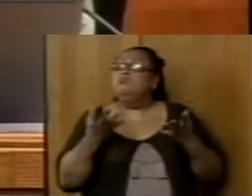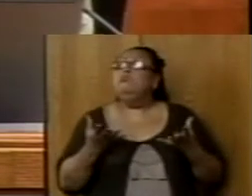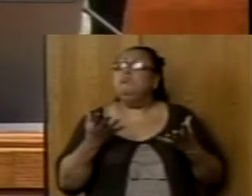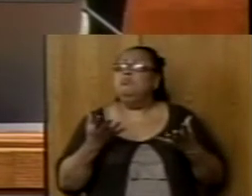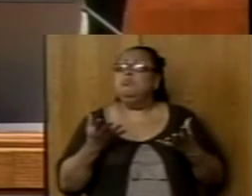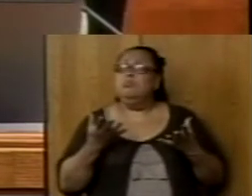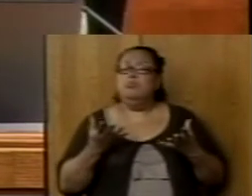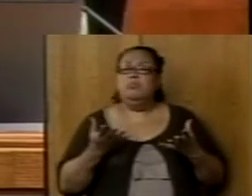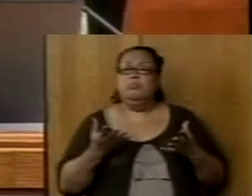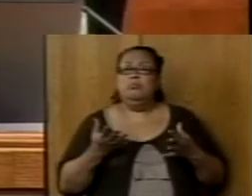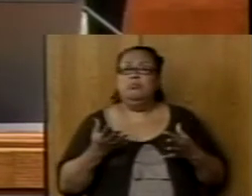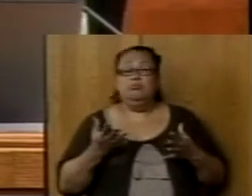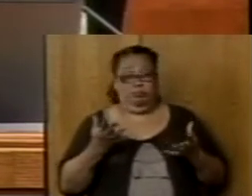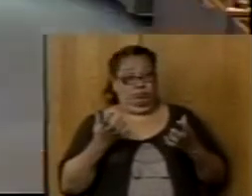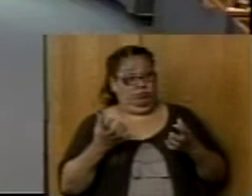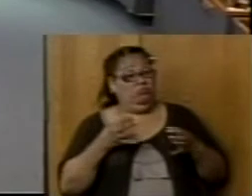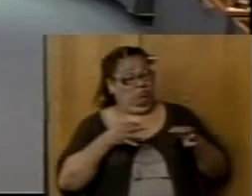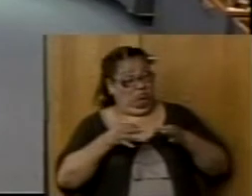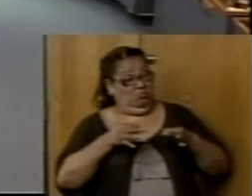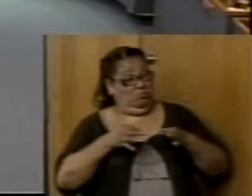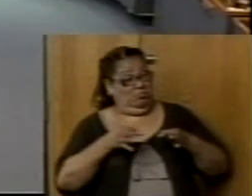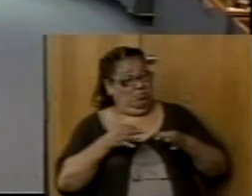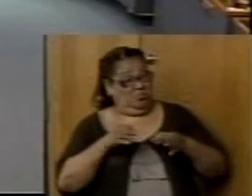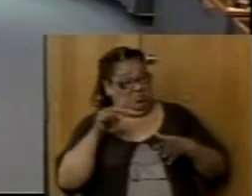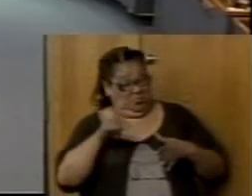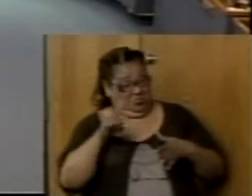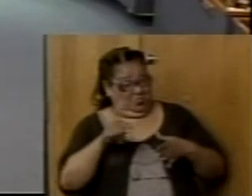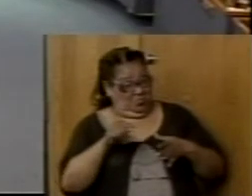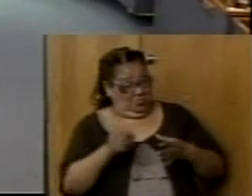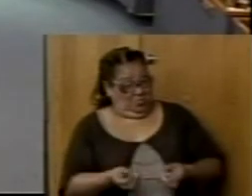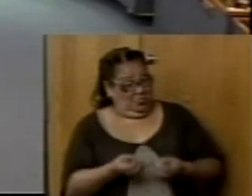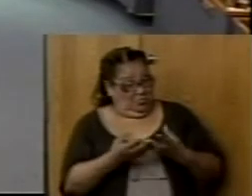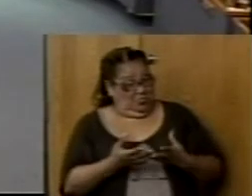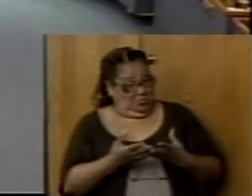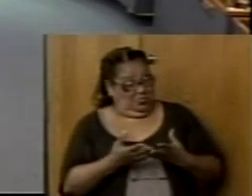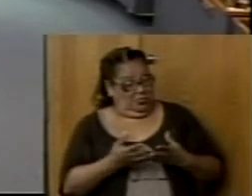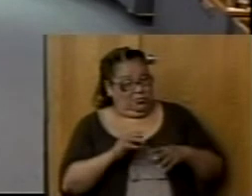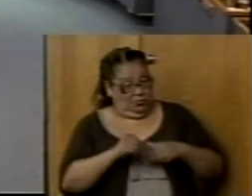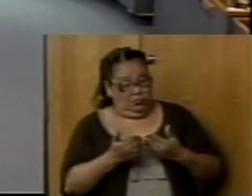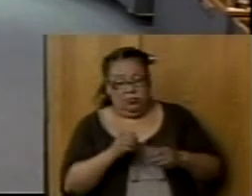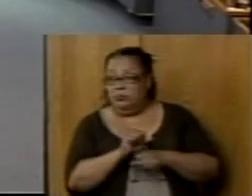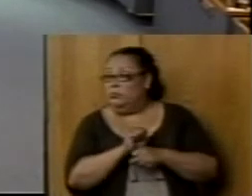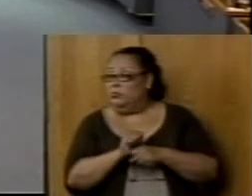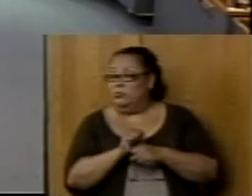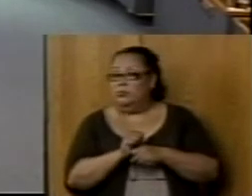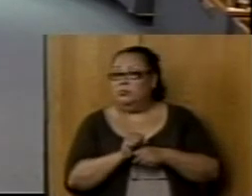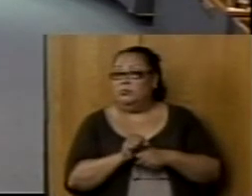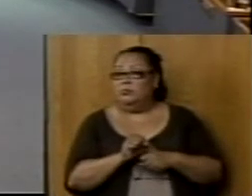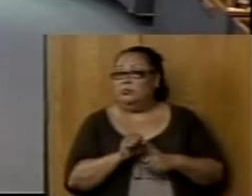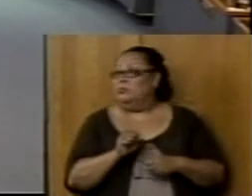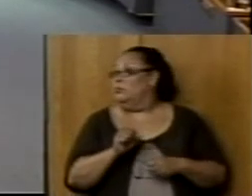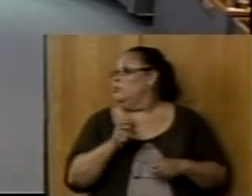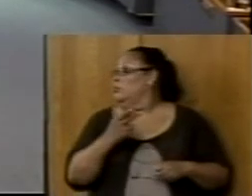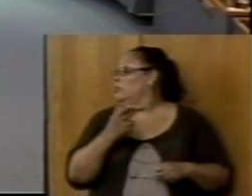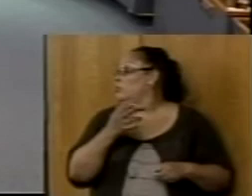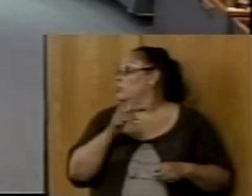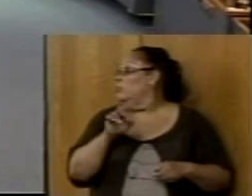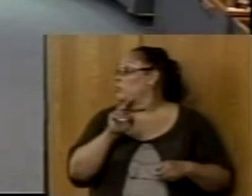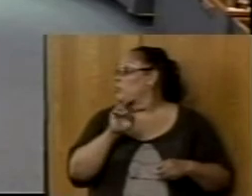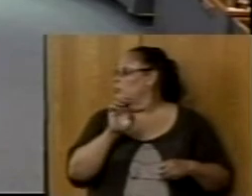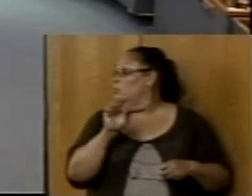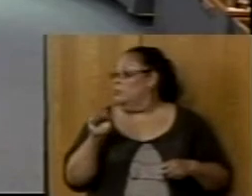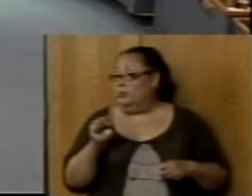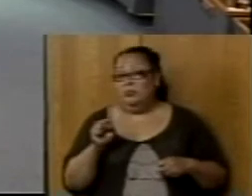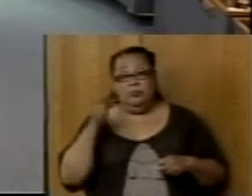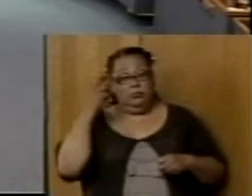Dr. Montoya? Do you want to explain why that amount and how that works? Thank you, Dr. Montoya, Dr. Escobedo, members of the